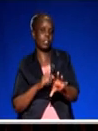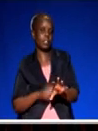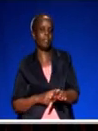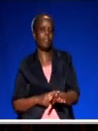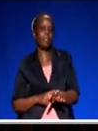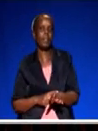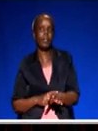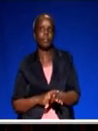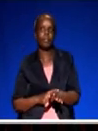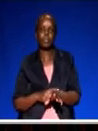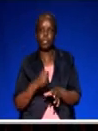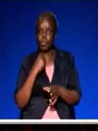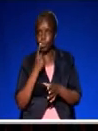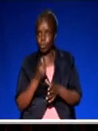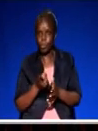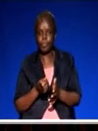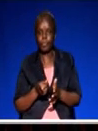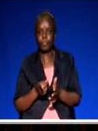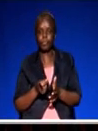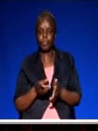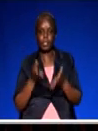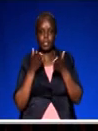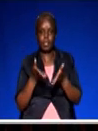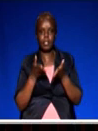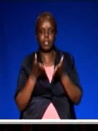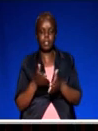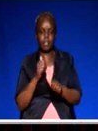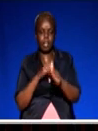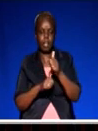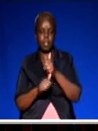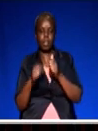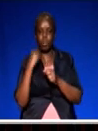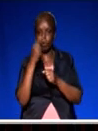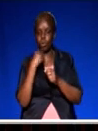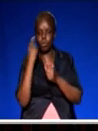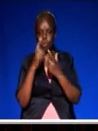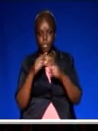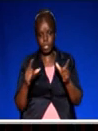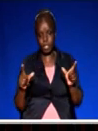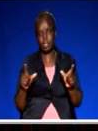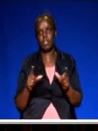remember. So then, this is under oral literature.